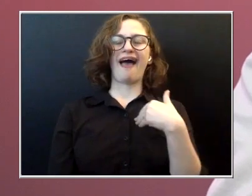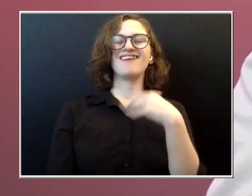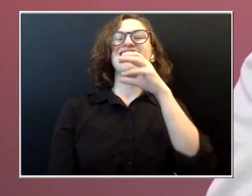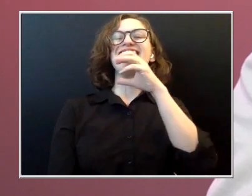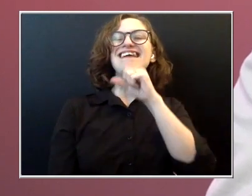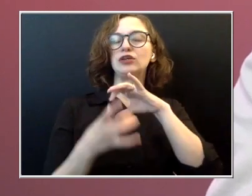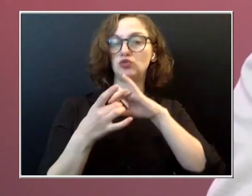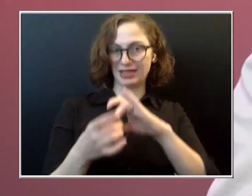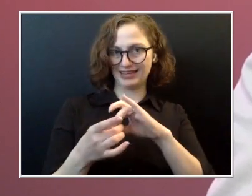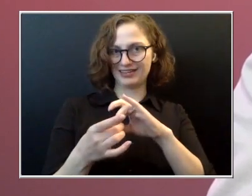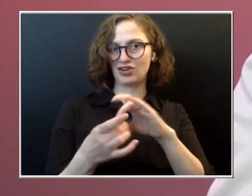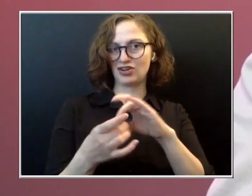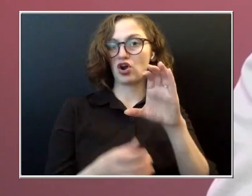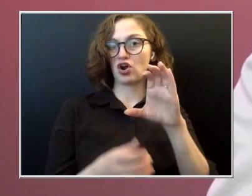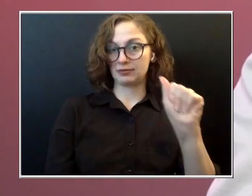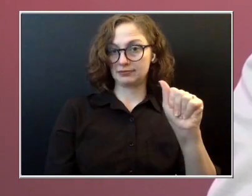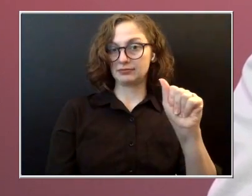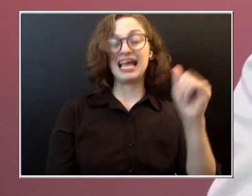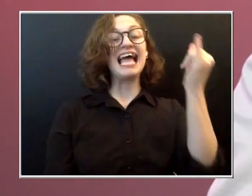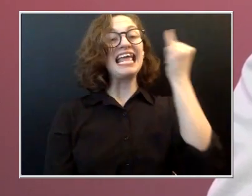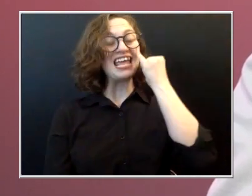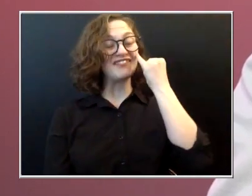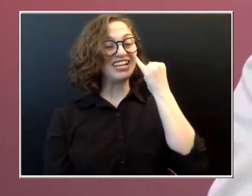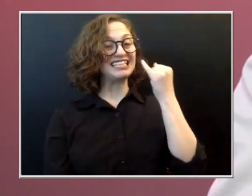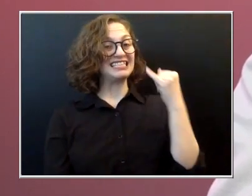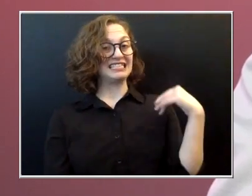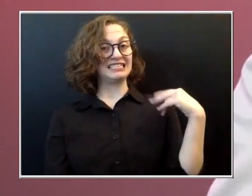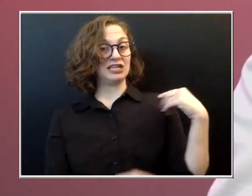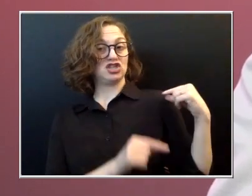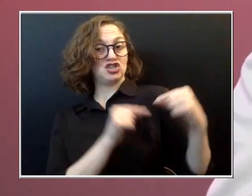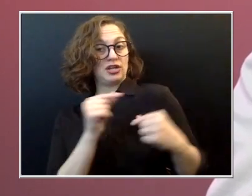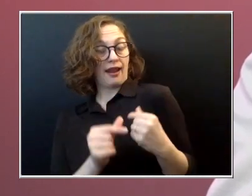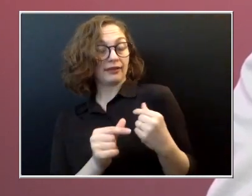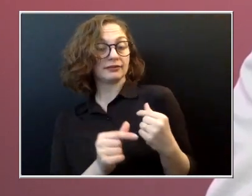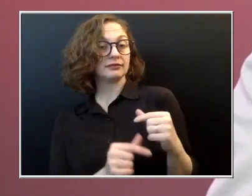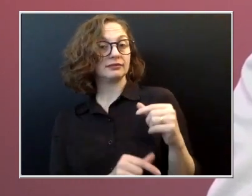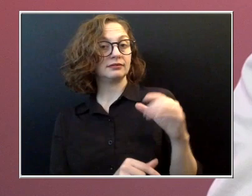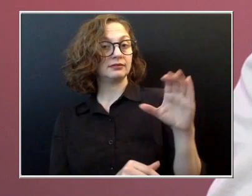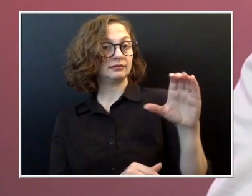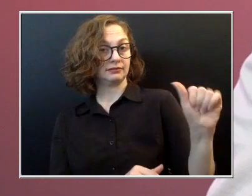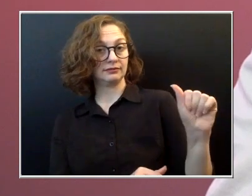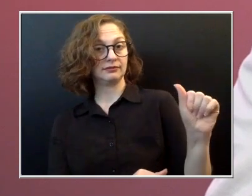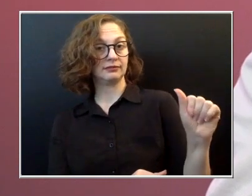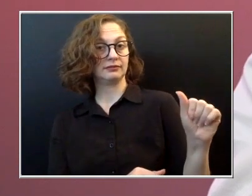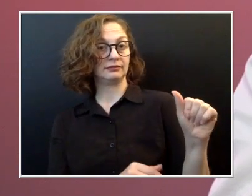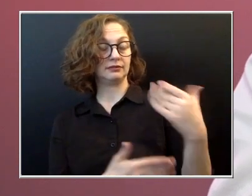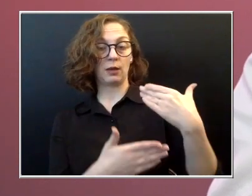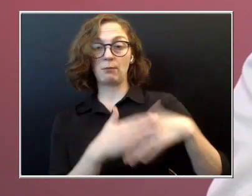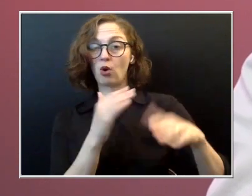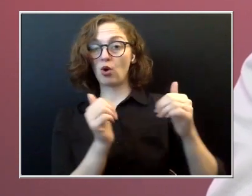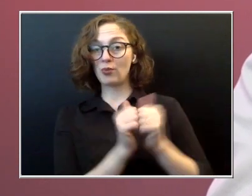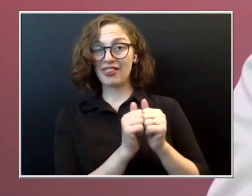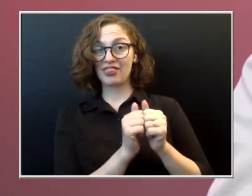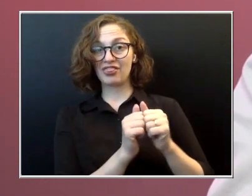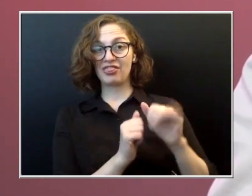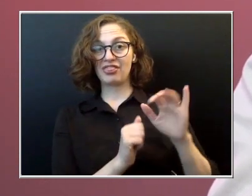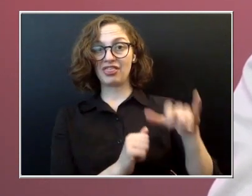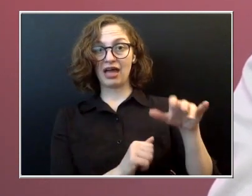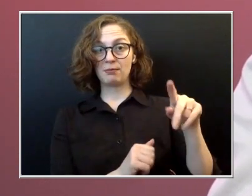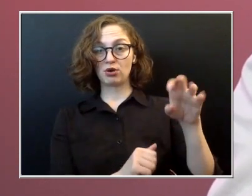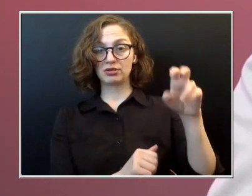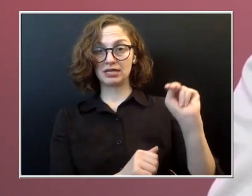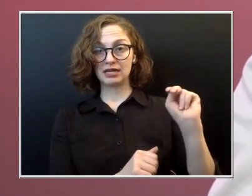If patients have hereditary amyloidosis, they are born with abnormal protein, they have nerve involvement, then we use silencers. We